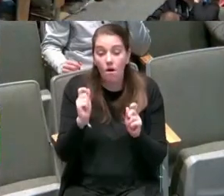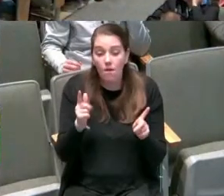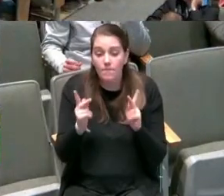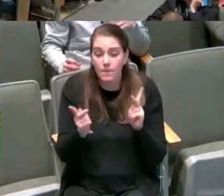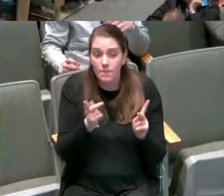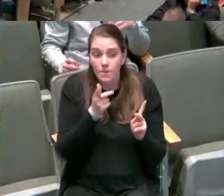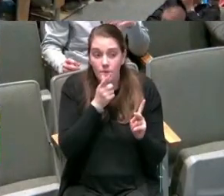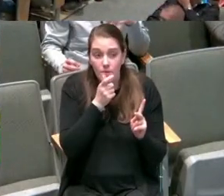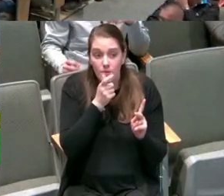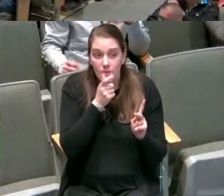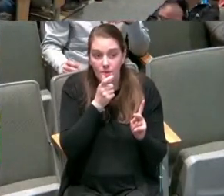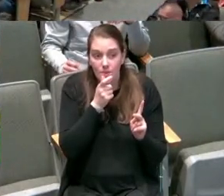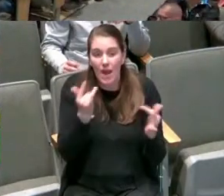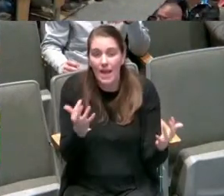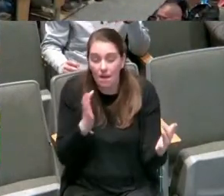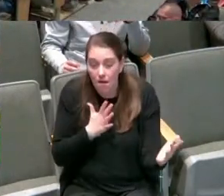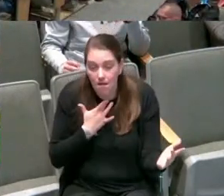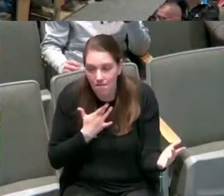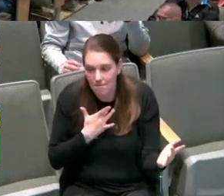wait